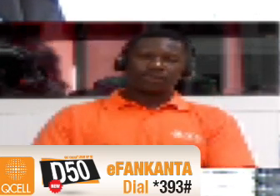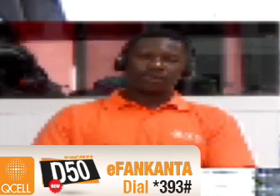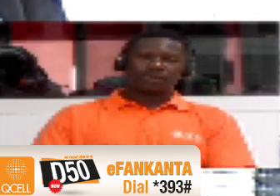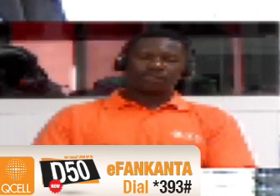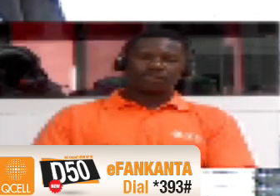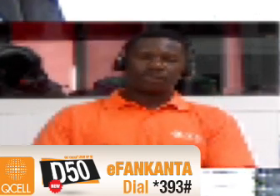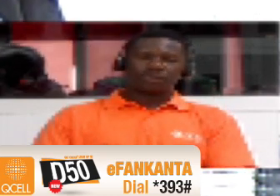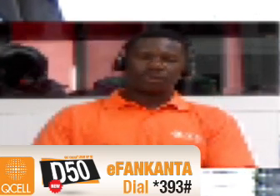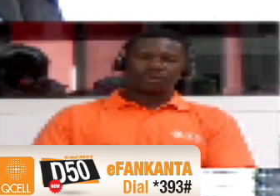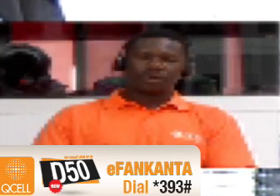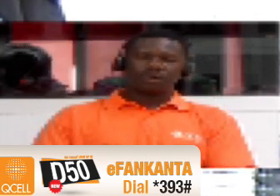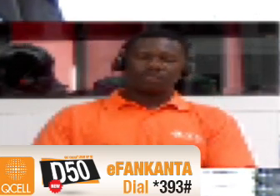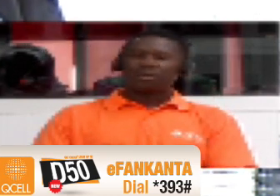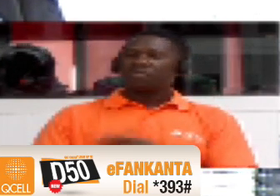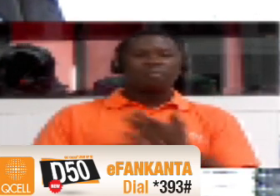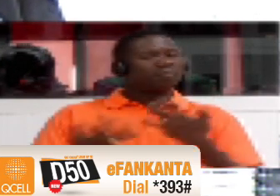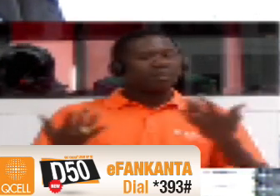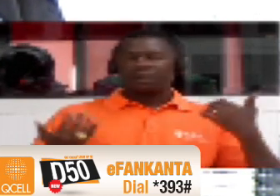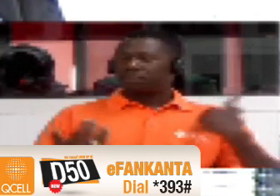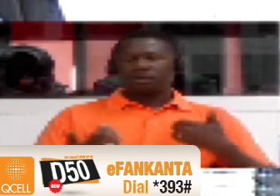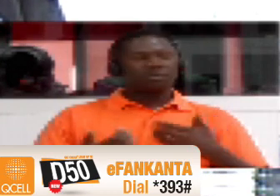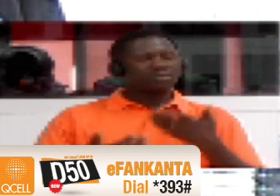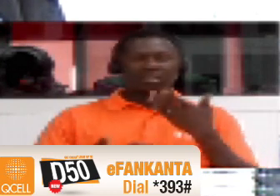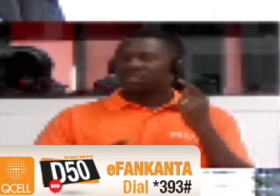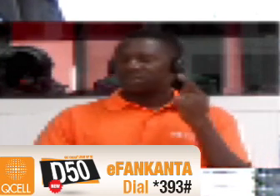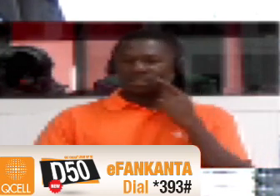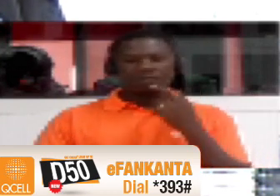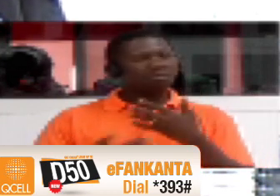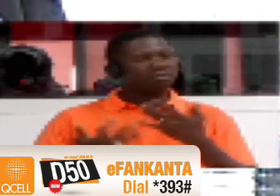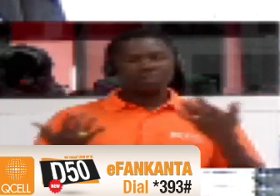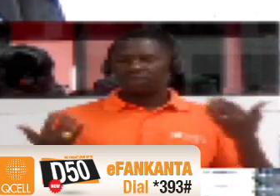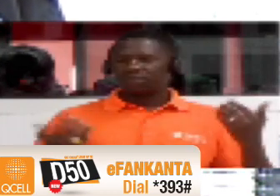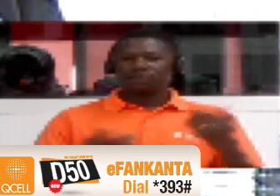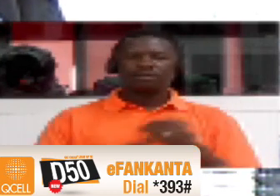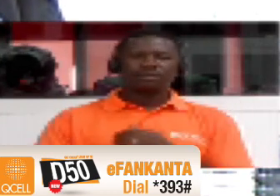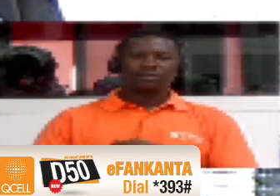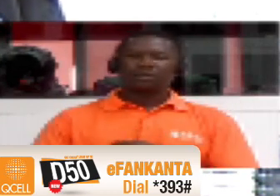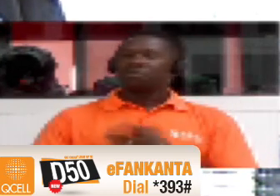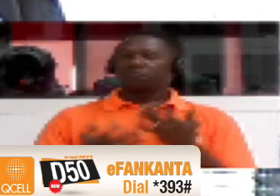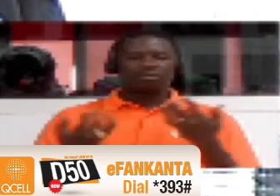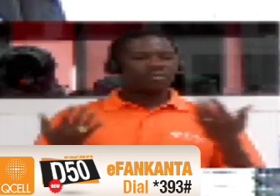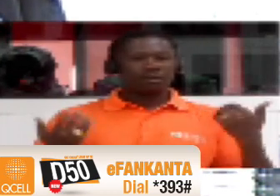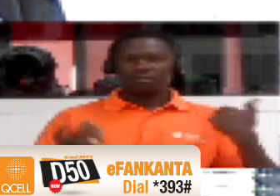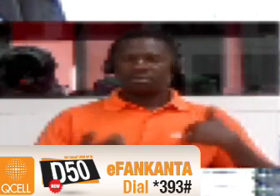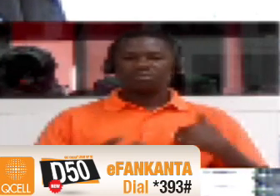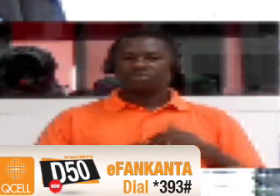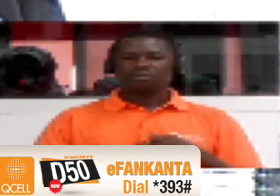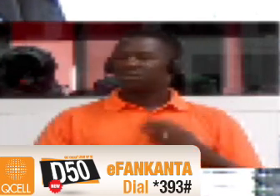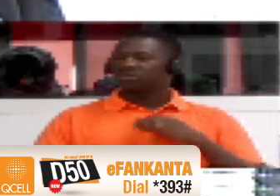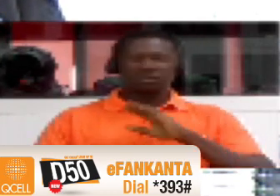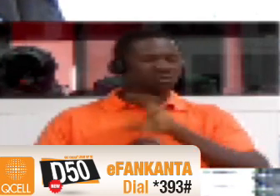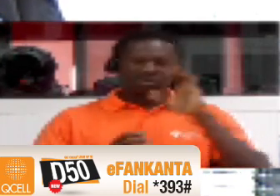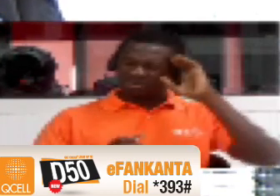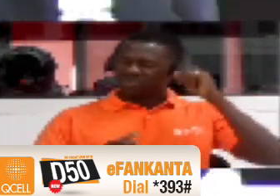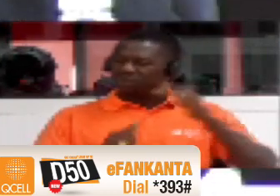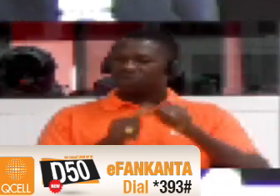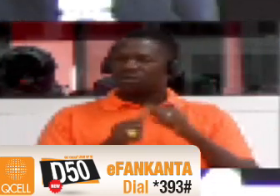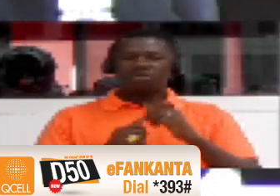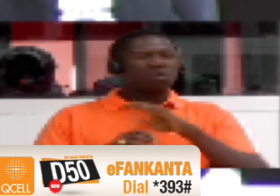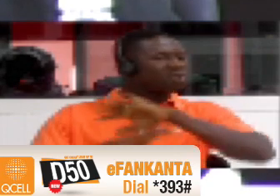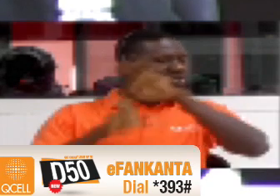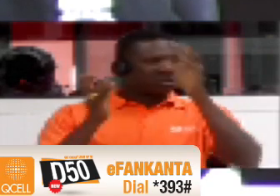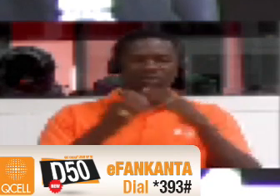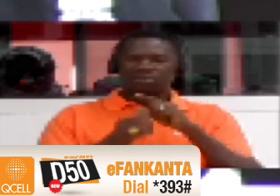Mosiata Lulu, Mosia Bata. There were many people that day. Mosiata Bata. Many people. I cannot call all their names.